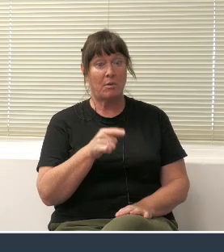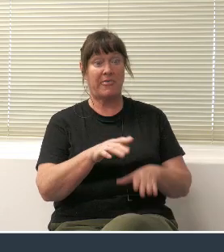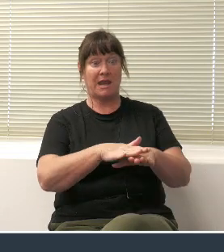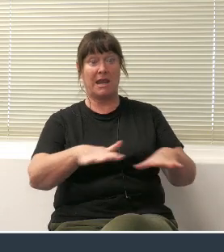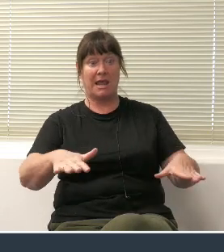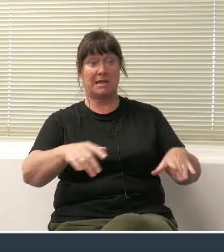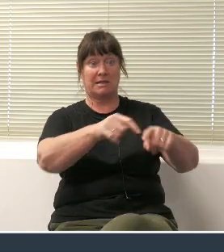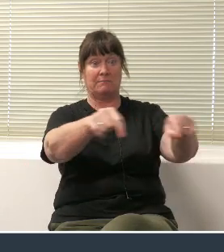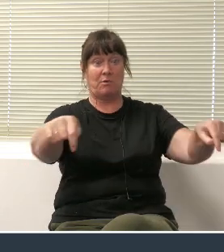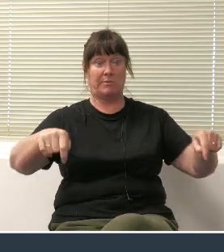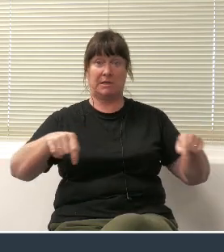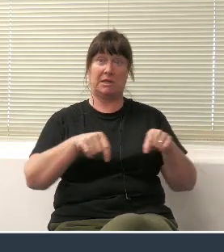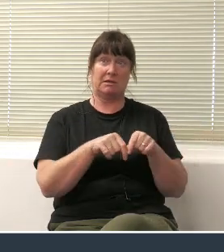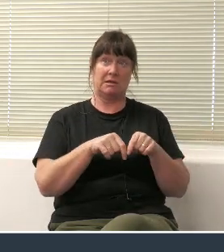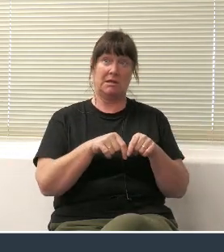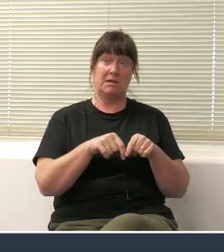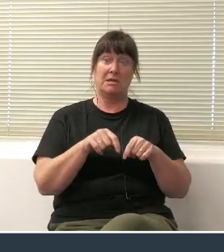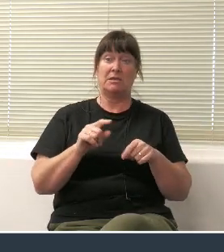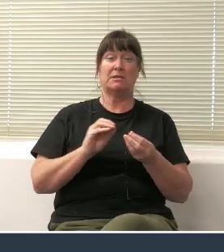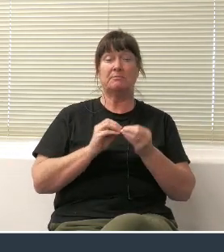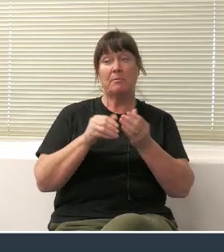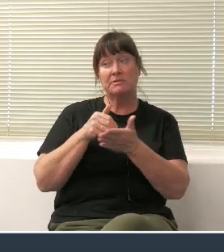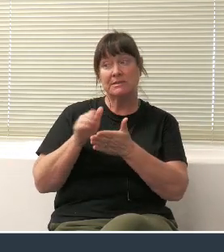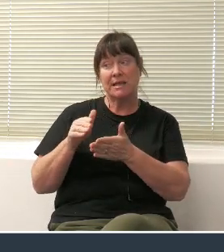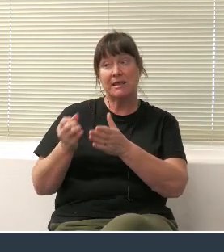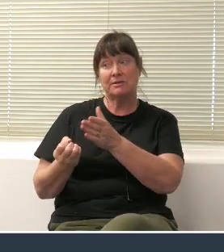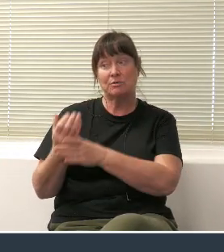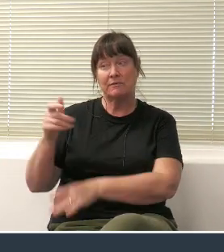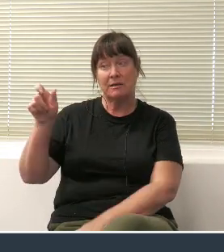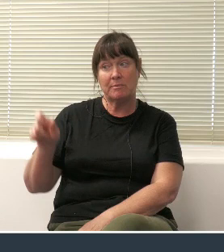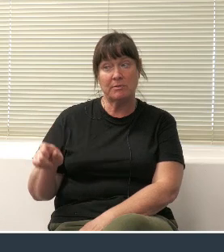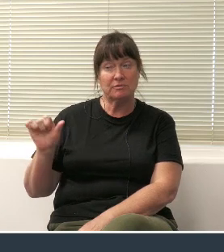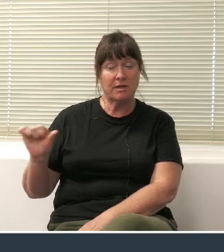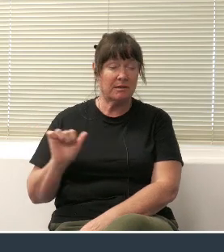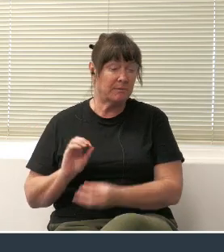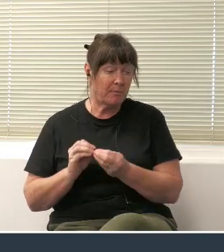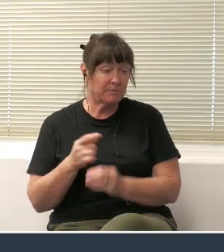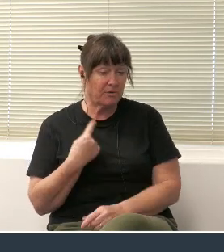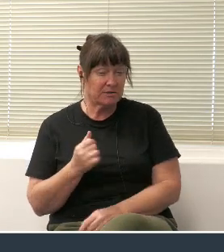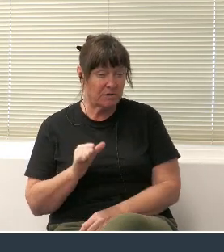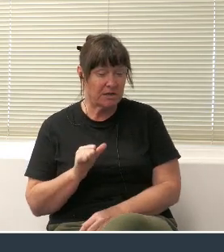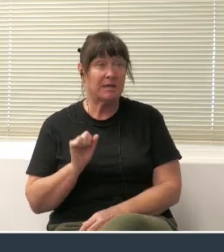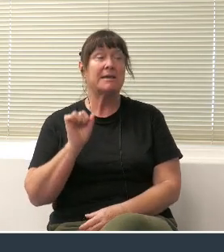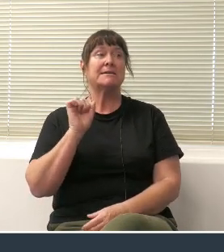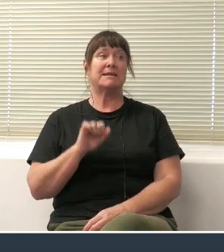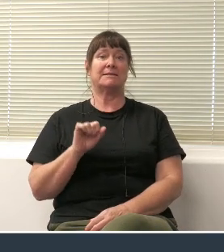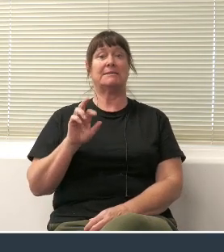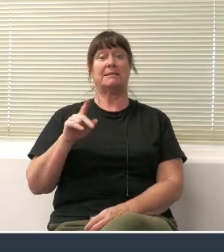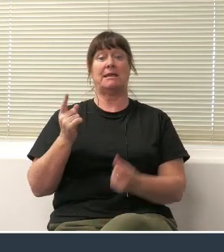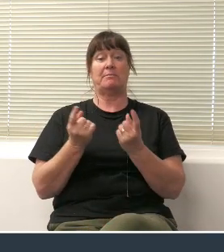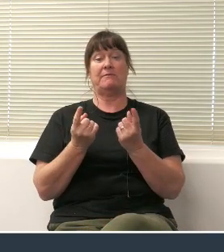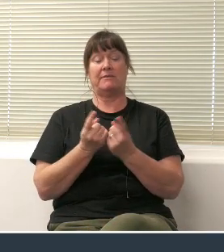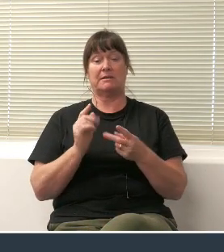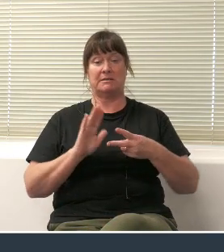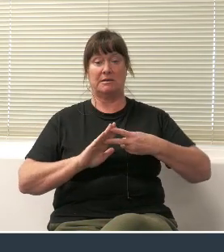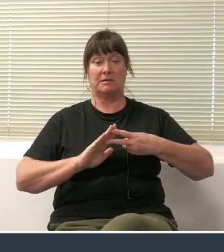of land and property to sell to a developer that would have created some issues for us. Is that correct? That is correct. There's a couple of things to